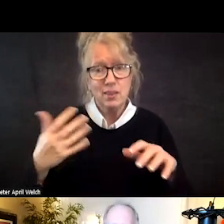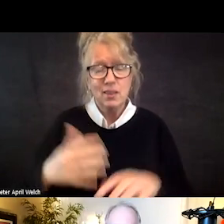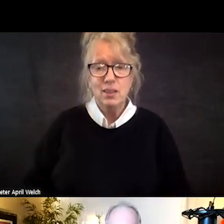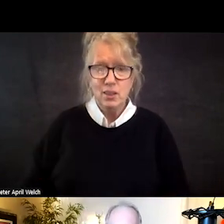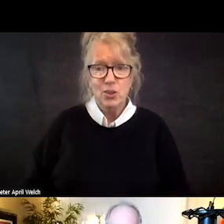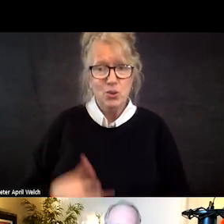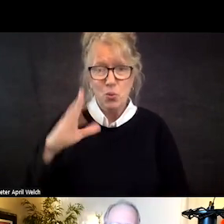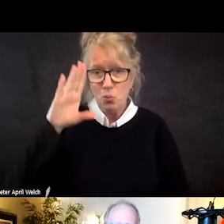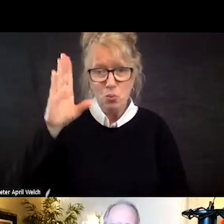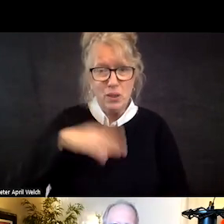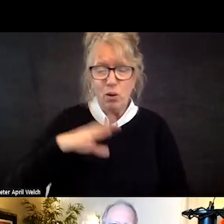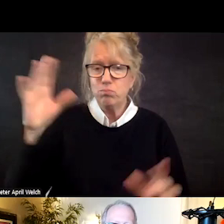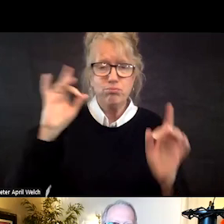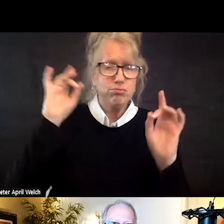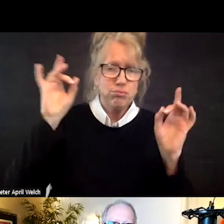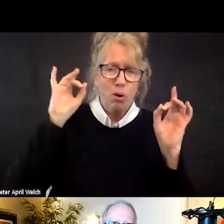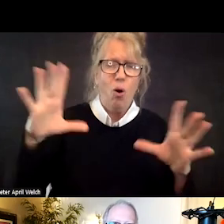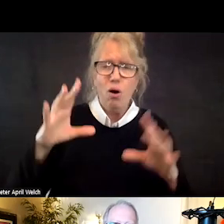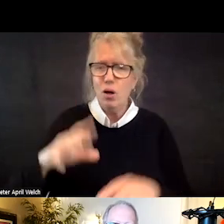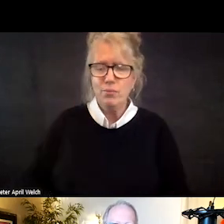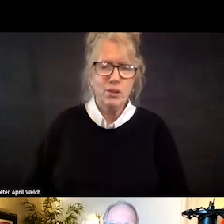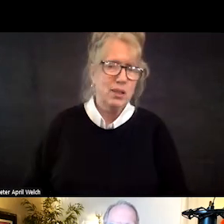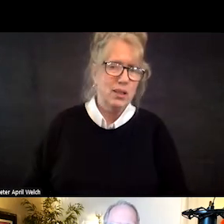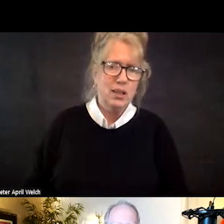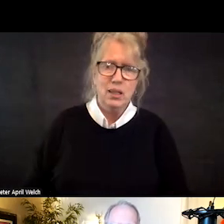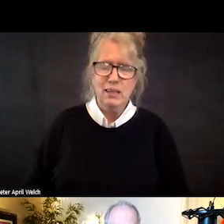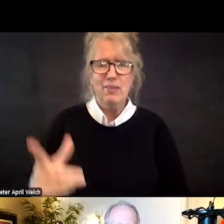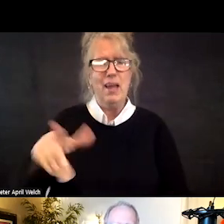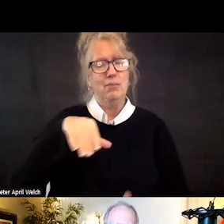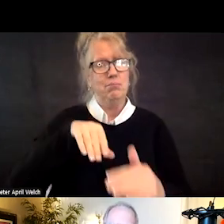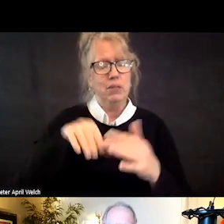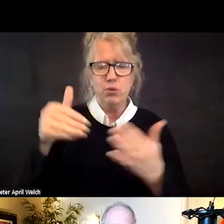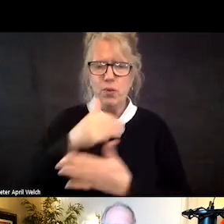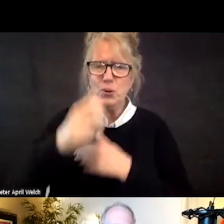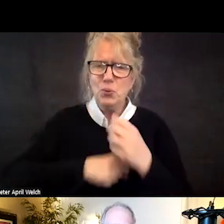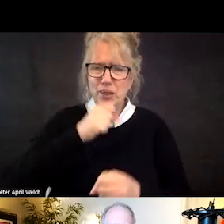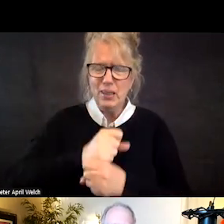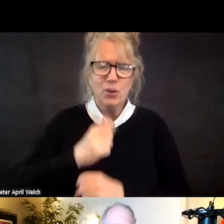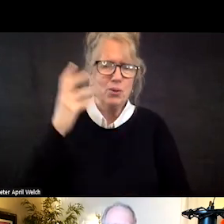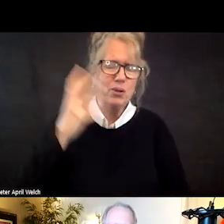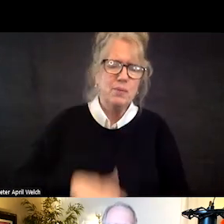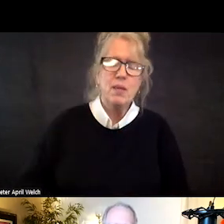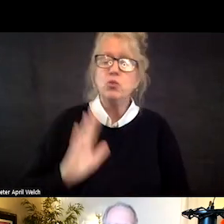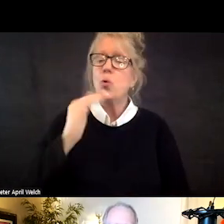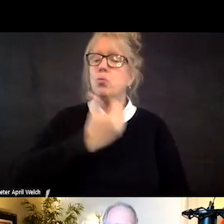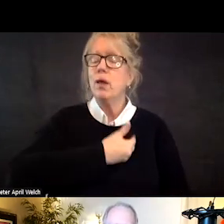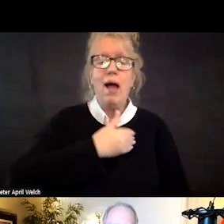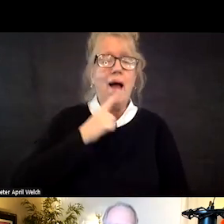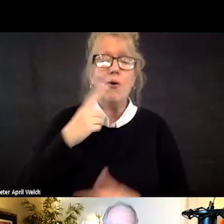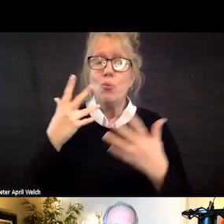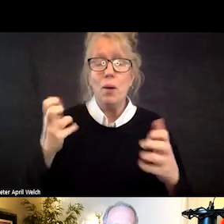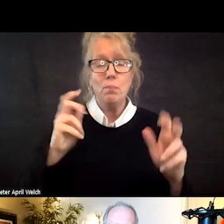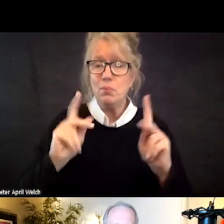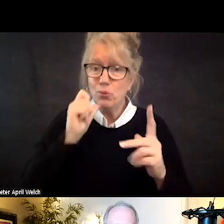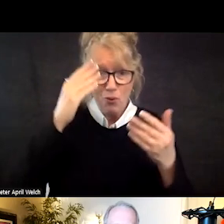that was such a horrific thing that happened going straight into the new year. And so it's our desire that people not forget that